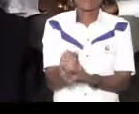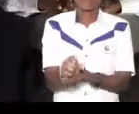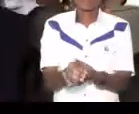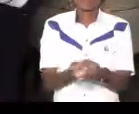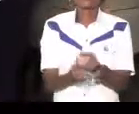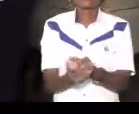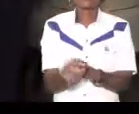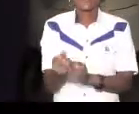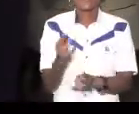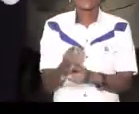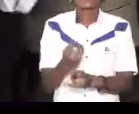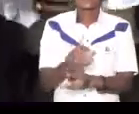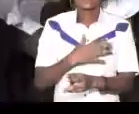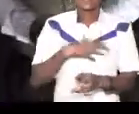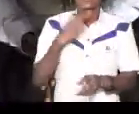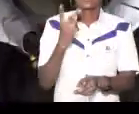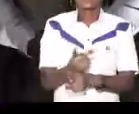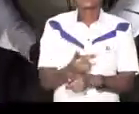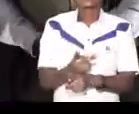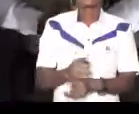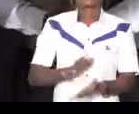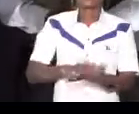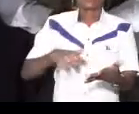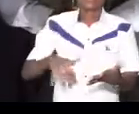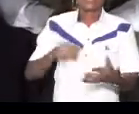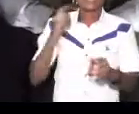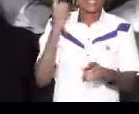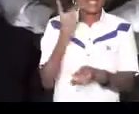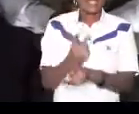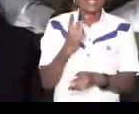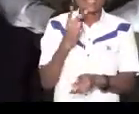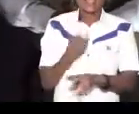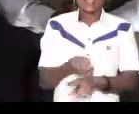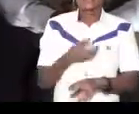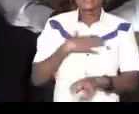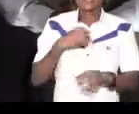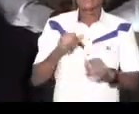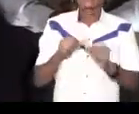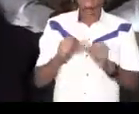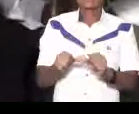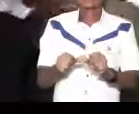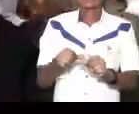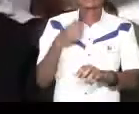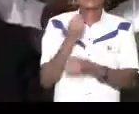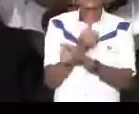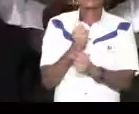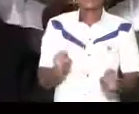your homework. Remember to wash your hands regularly. and keep studying hard. But above all,